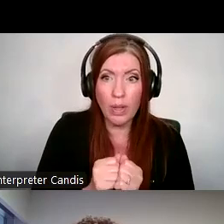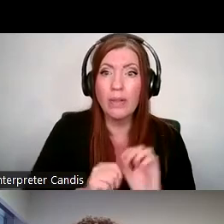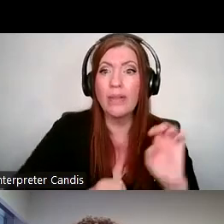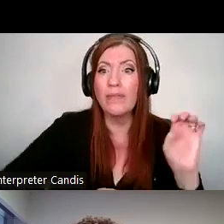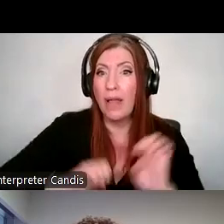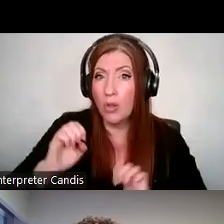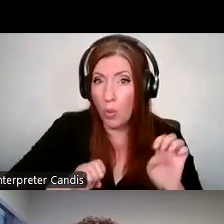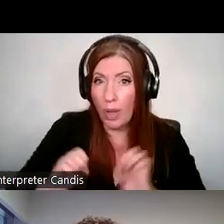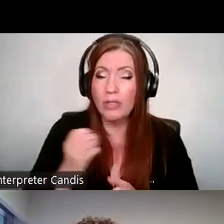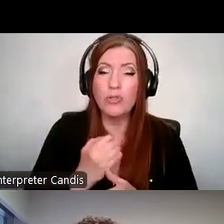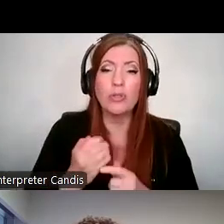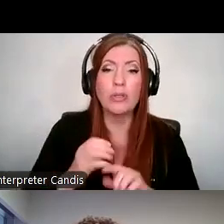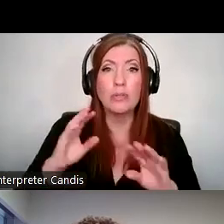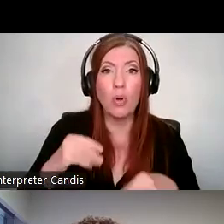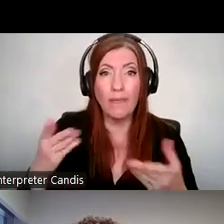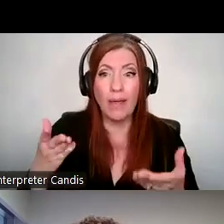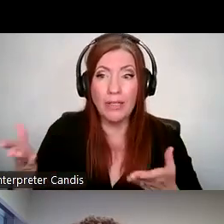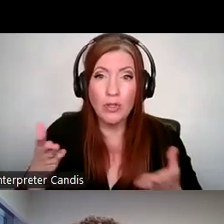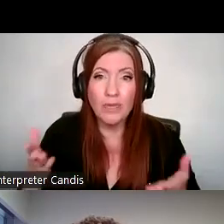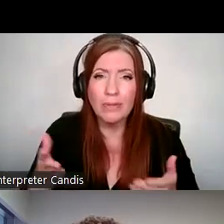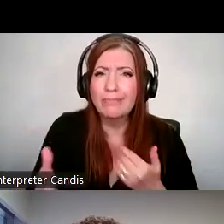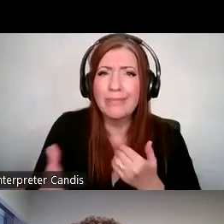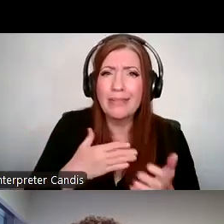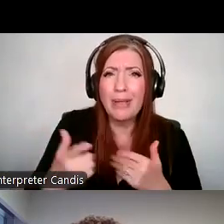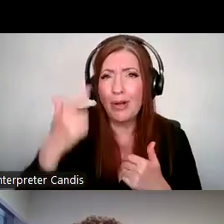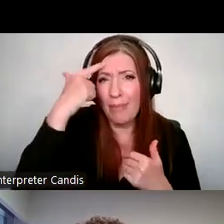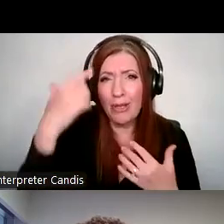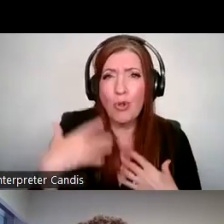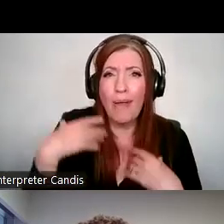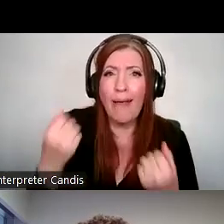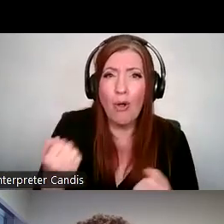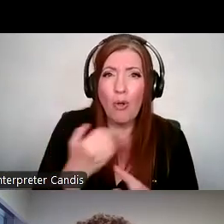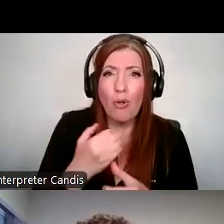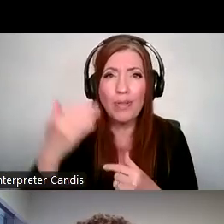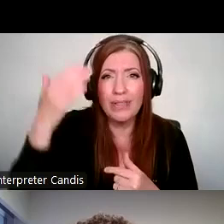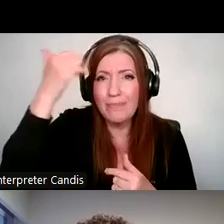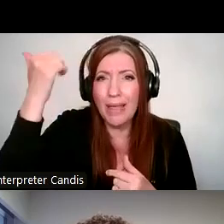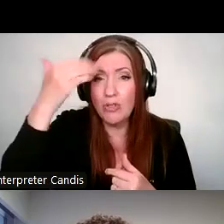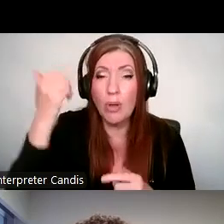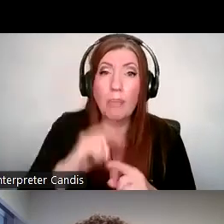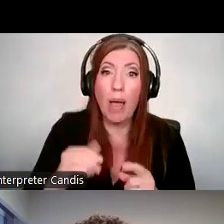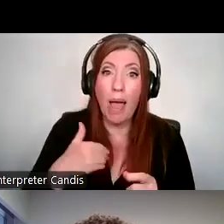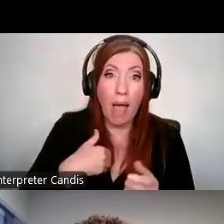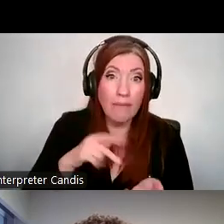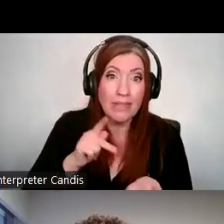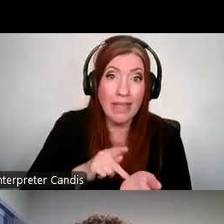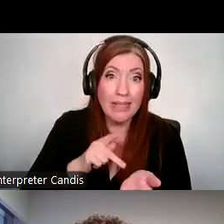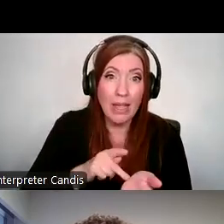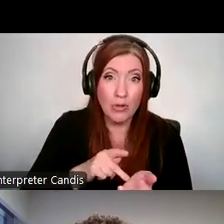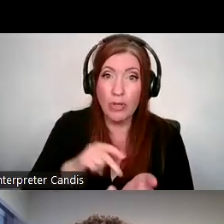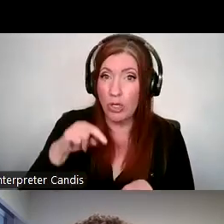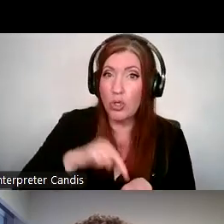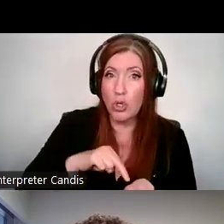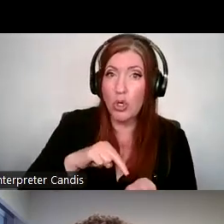evaluations and providing services, regardless of whether it's mental health or whether it's dementia. And so when we have a psychiatric nurse, sometimes that is something